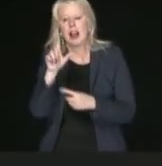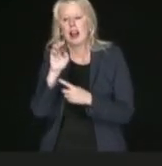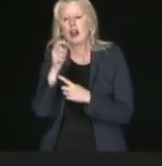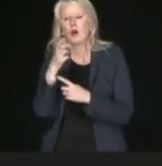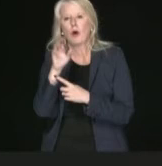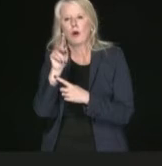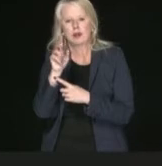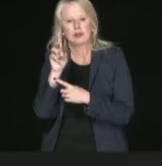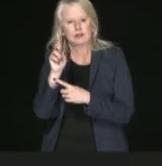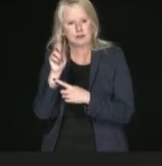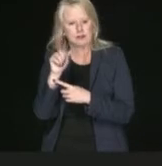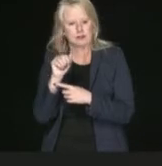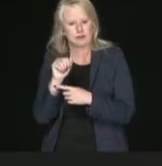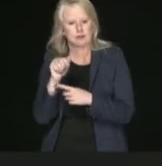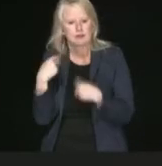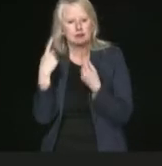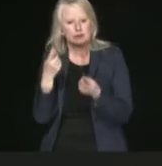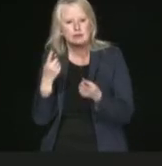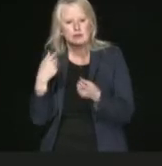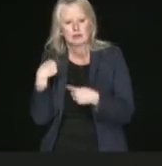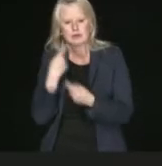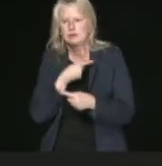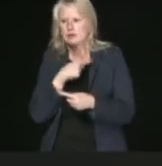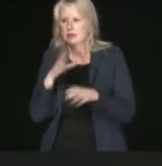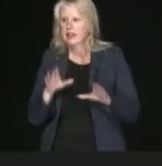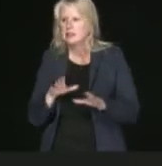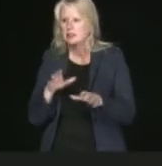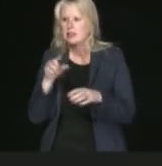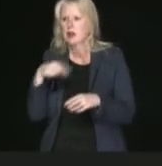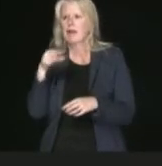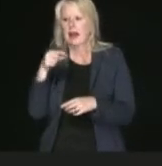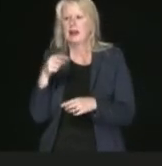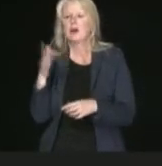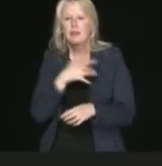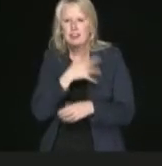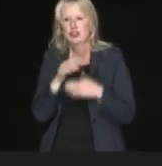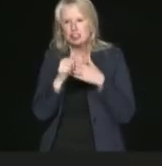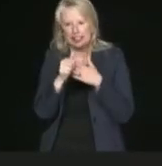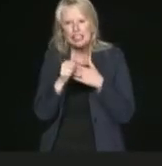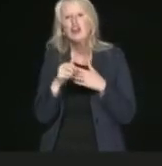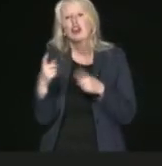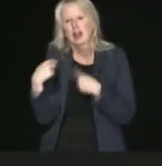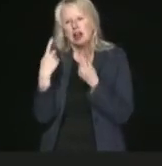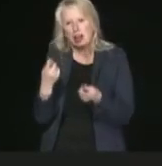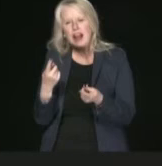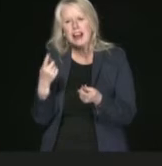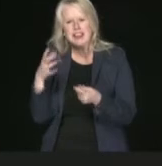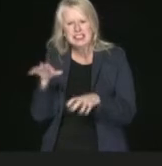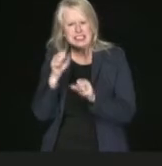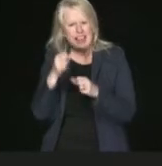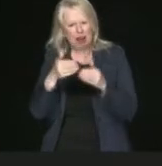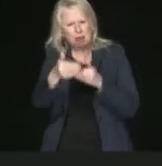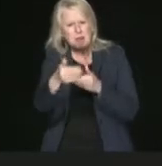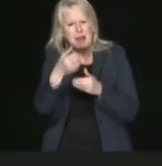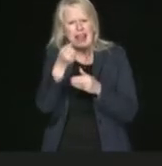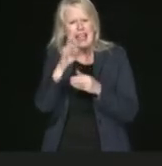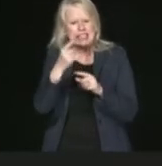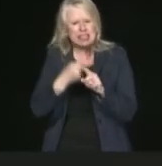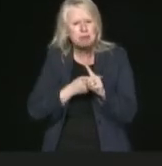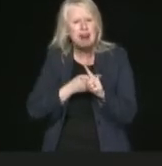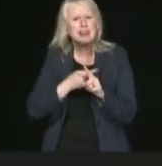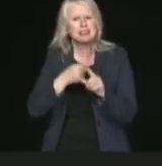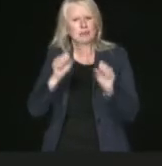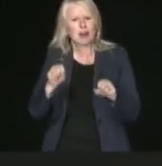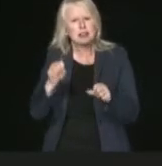some economic sectors will be able to start up soon. But you're saying it's going to be a year or a year and a half before we get